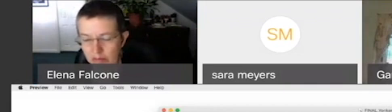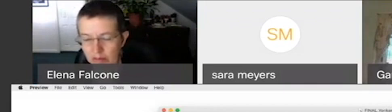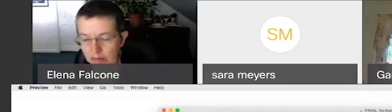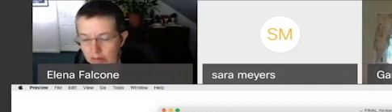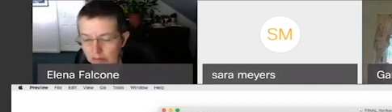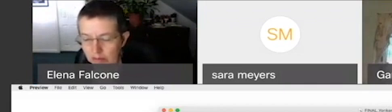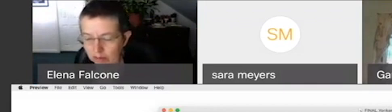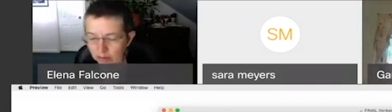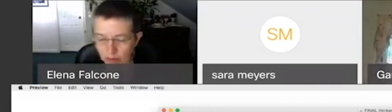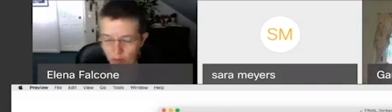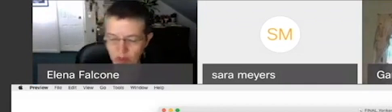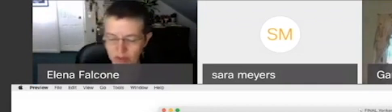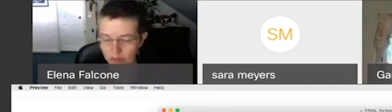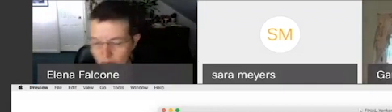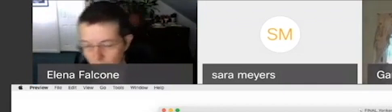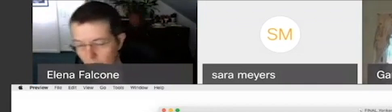age 65,